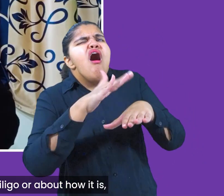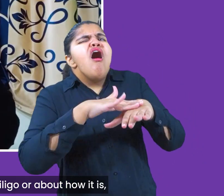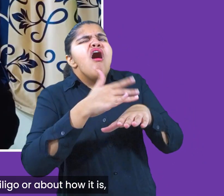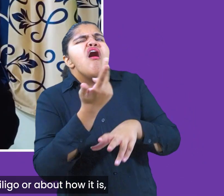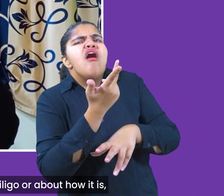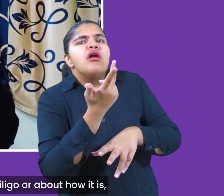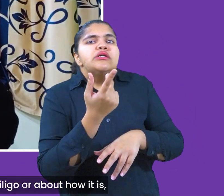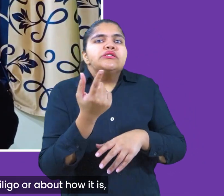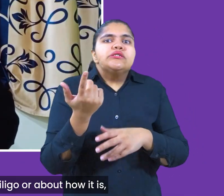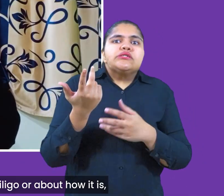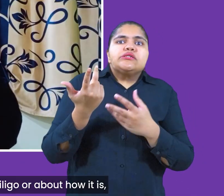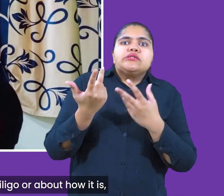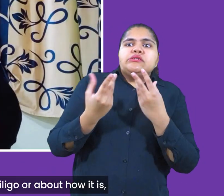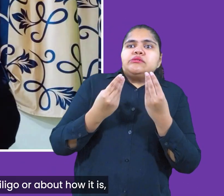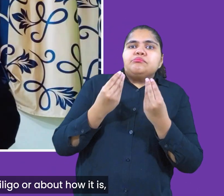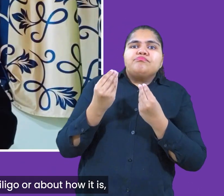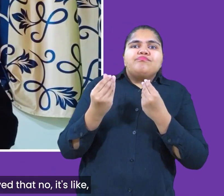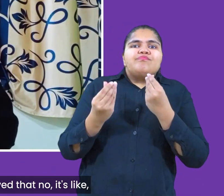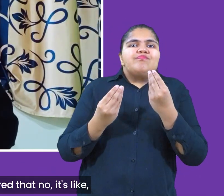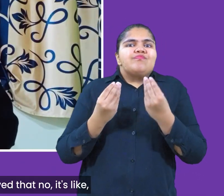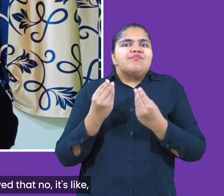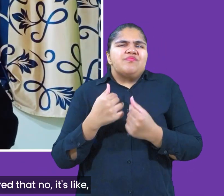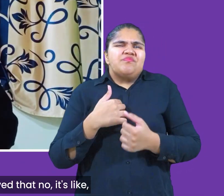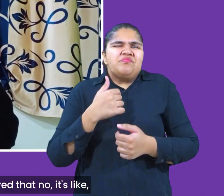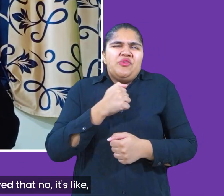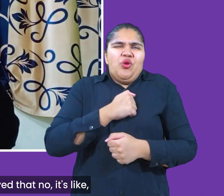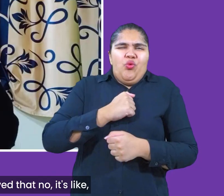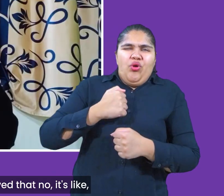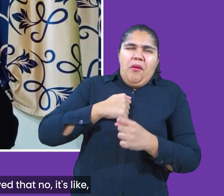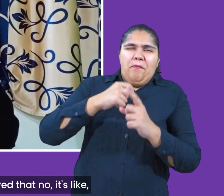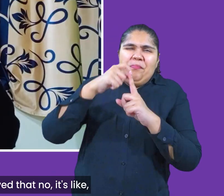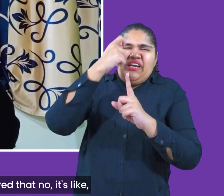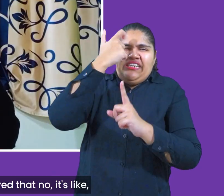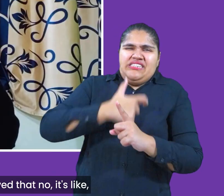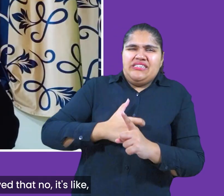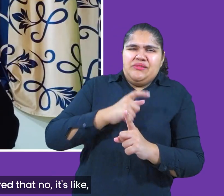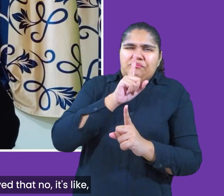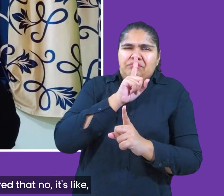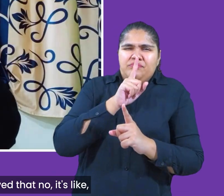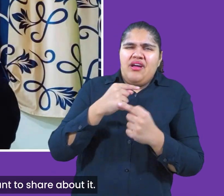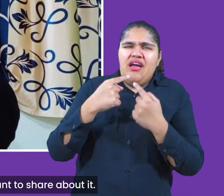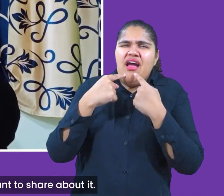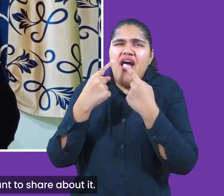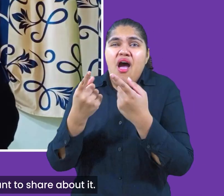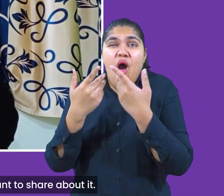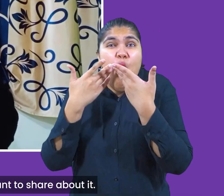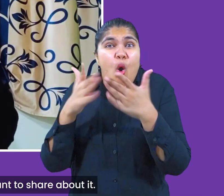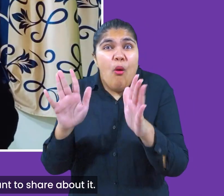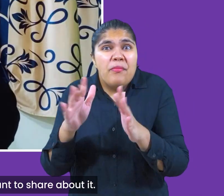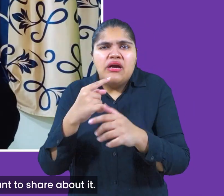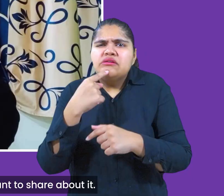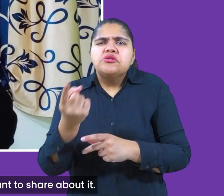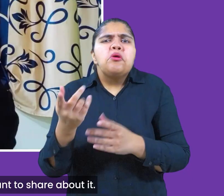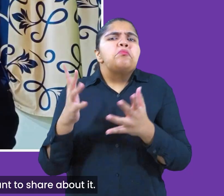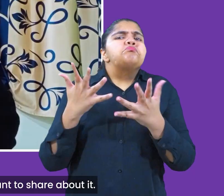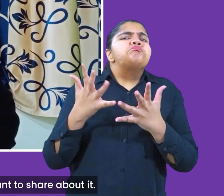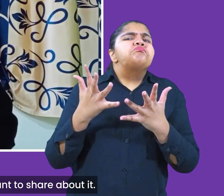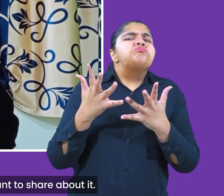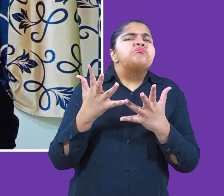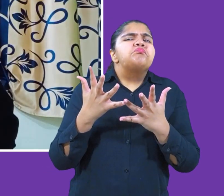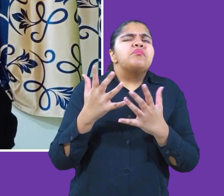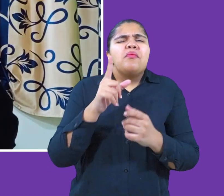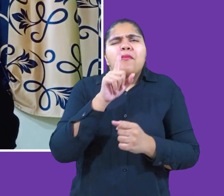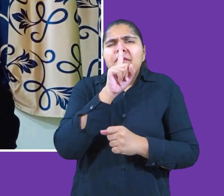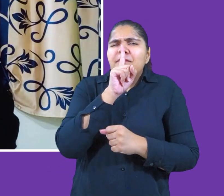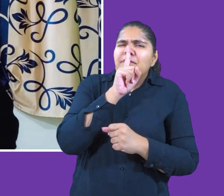about vitiligo, or about how it is, then some of us might be reserved. That no, it's like it's my personal life and I don't want to share about